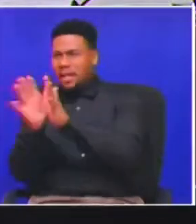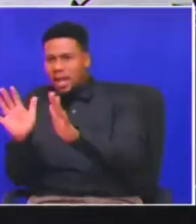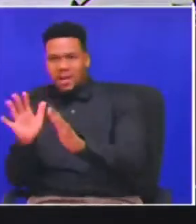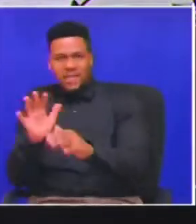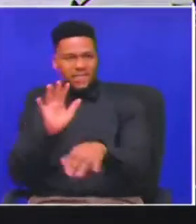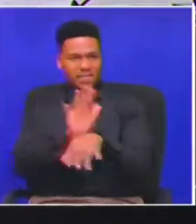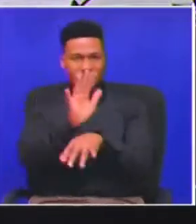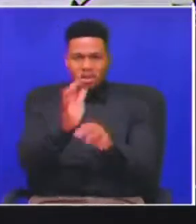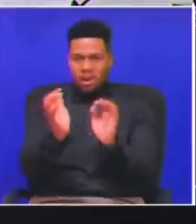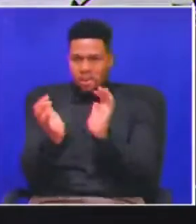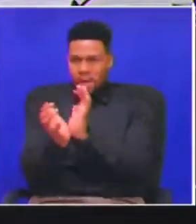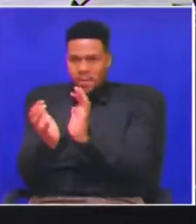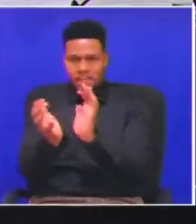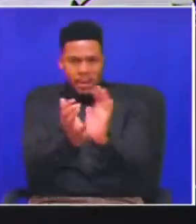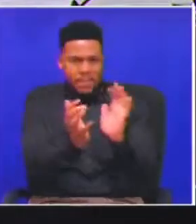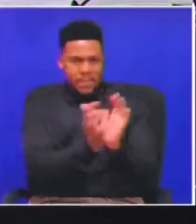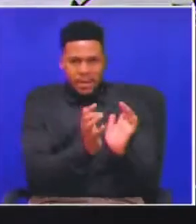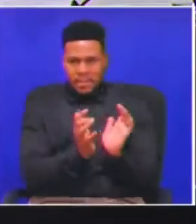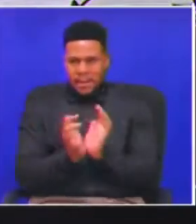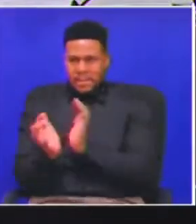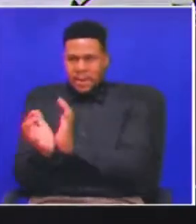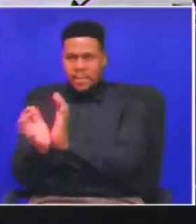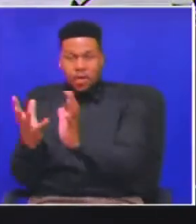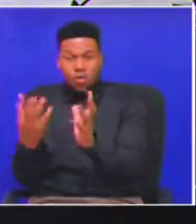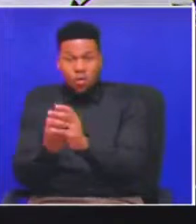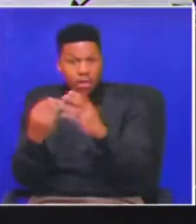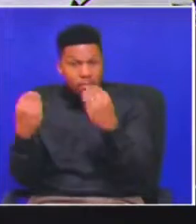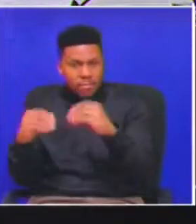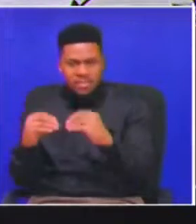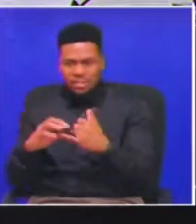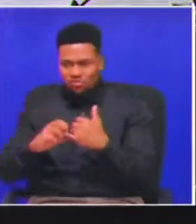largely with businesses, enticing them to come.